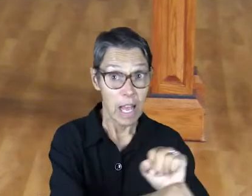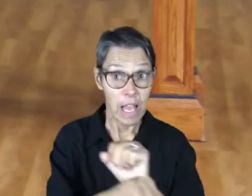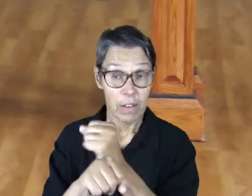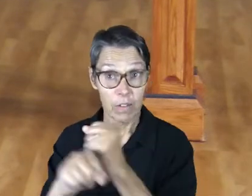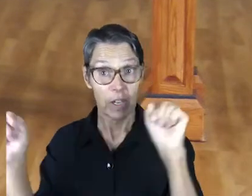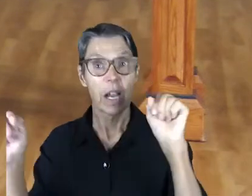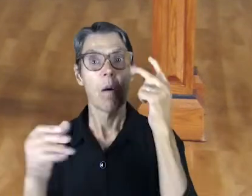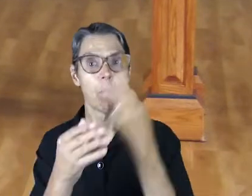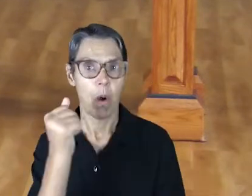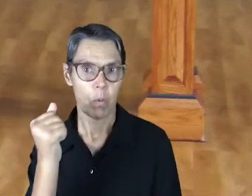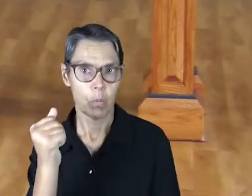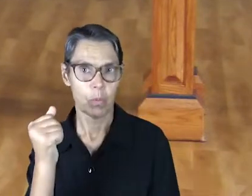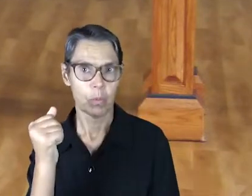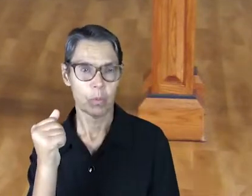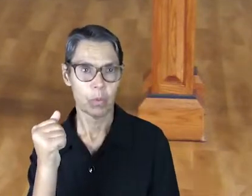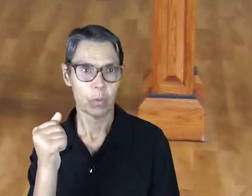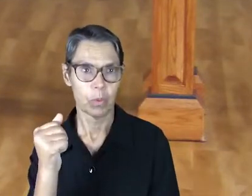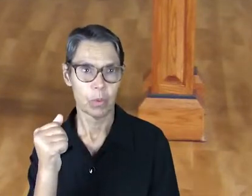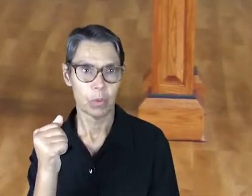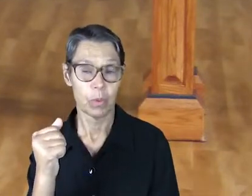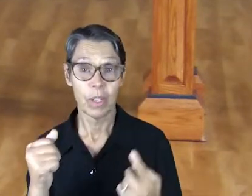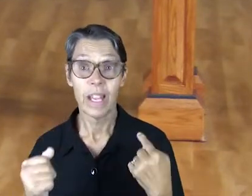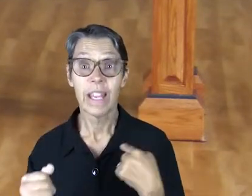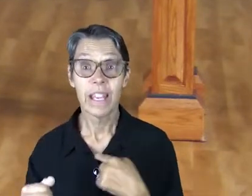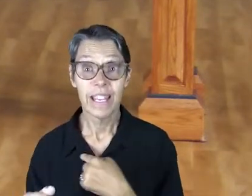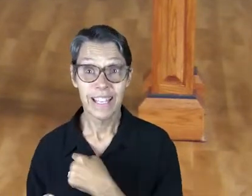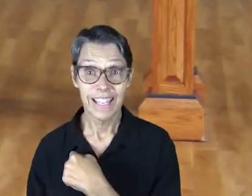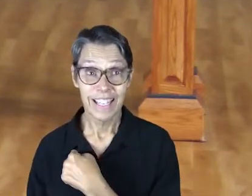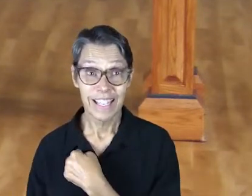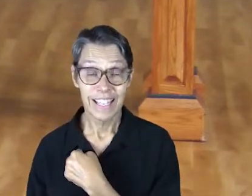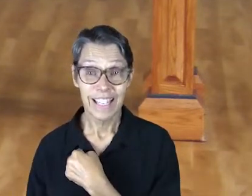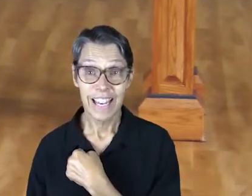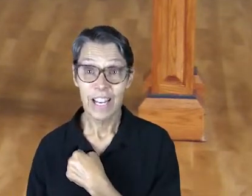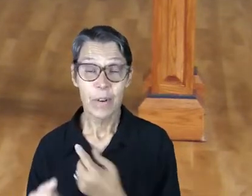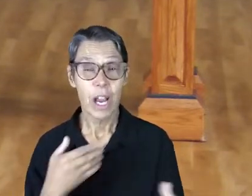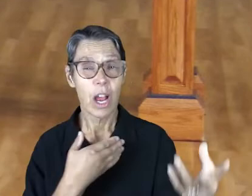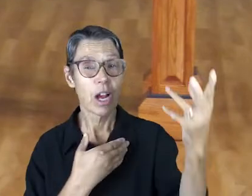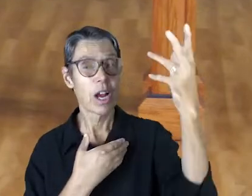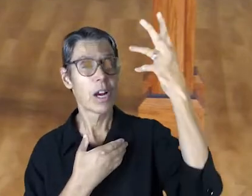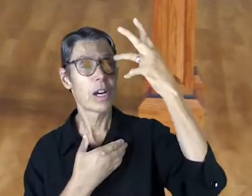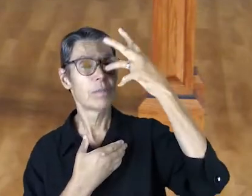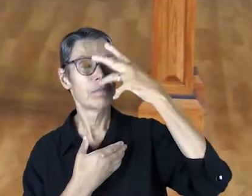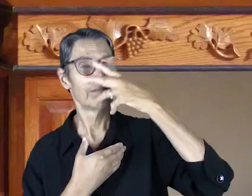and we were made to drink of the same Spirit.